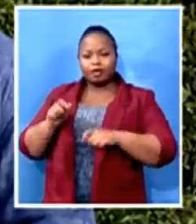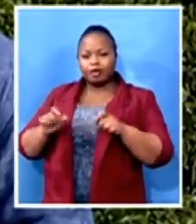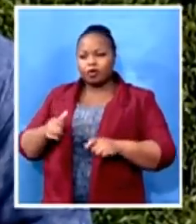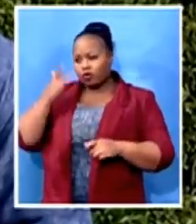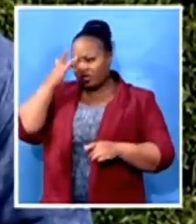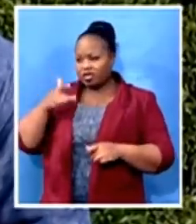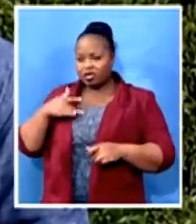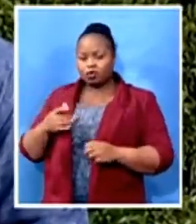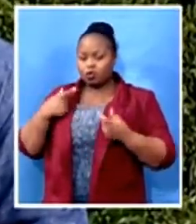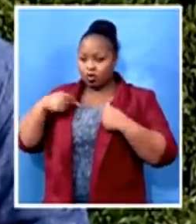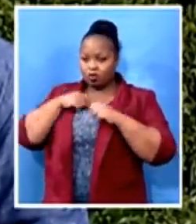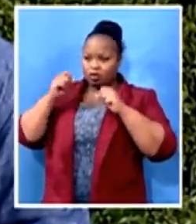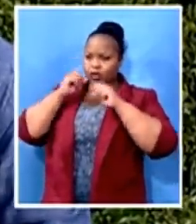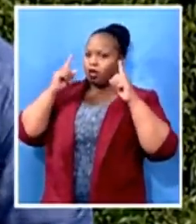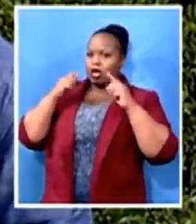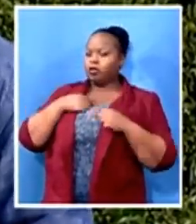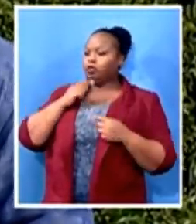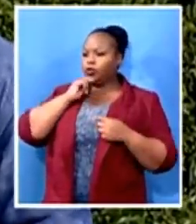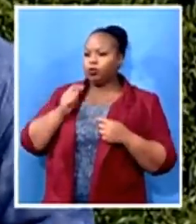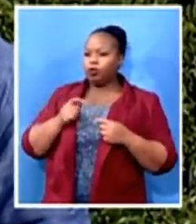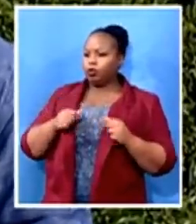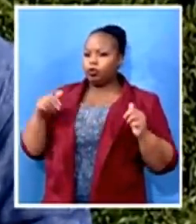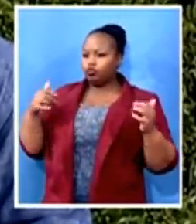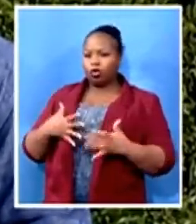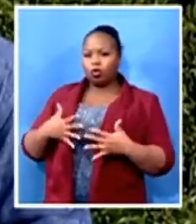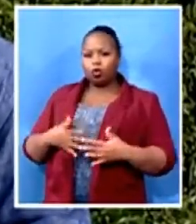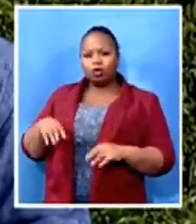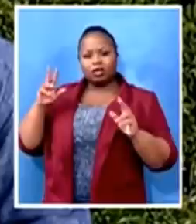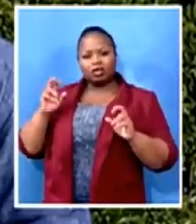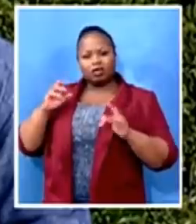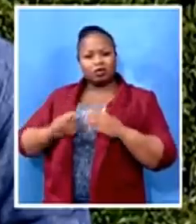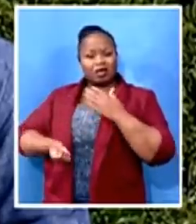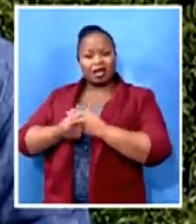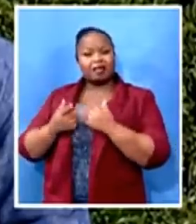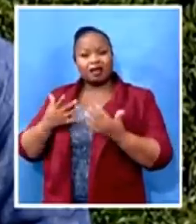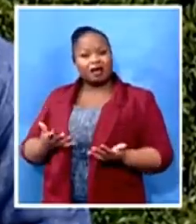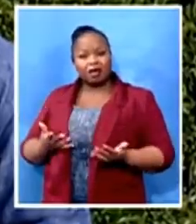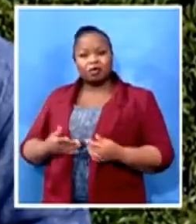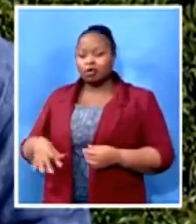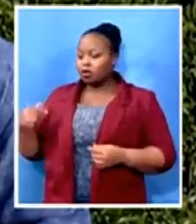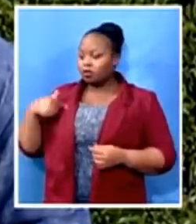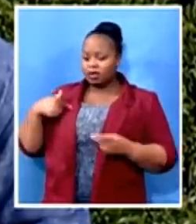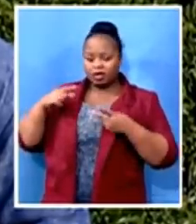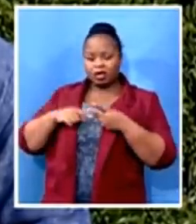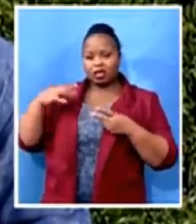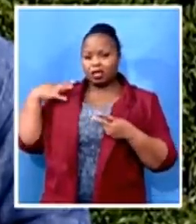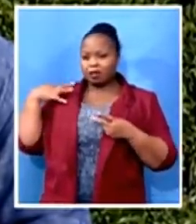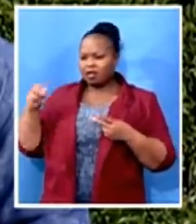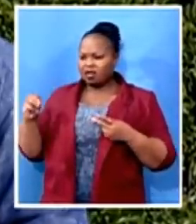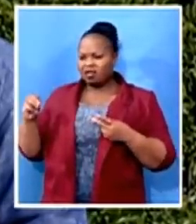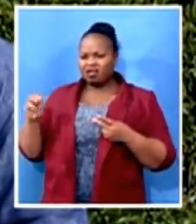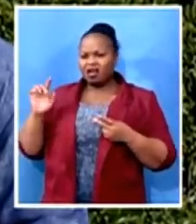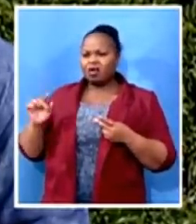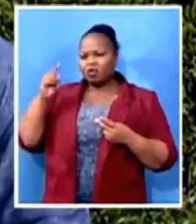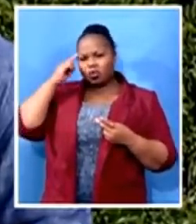issue came about, and it all shocked us, both me and Minister. We thought that these are very serious, huge decisions, of